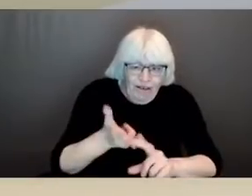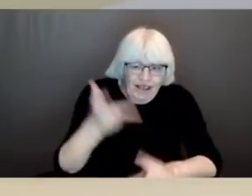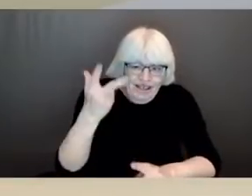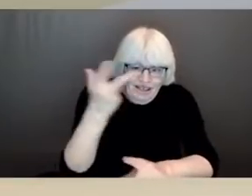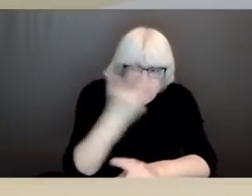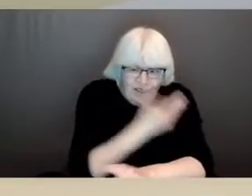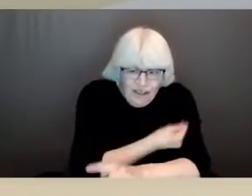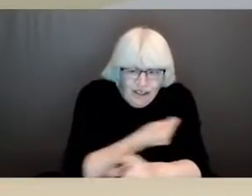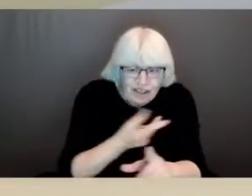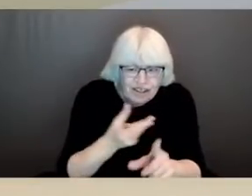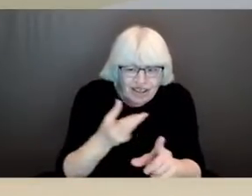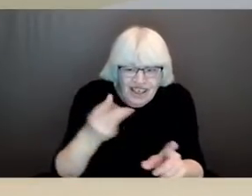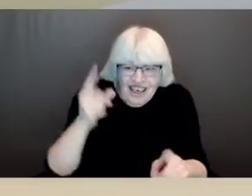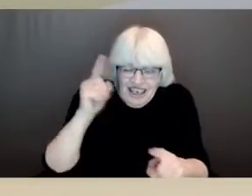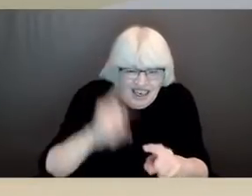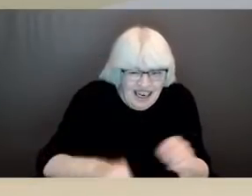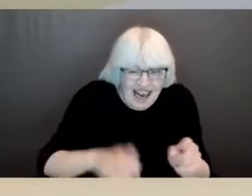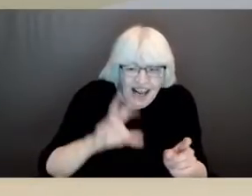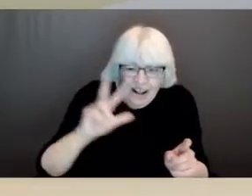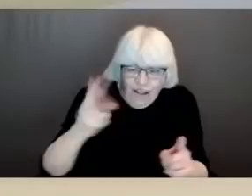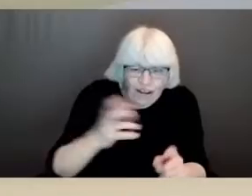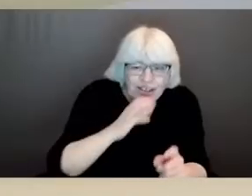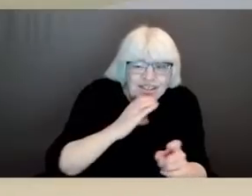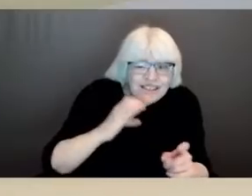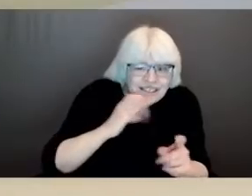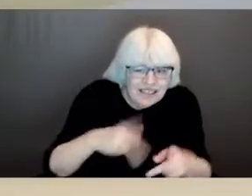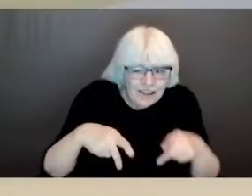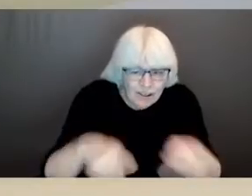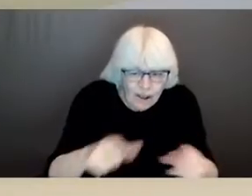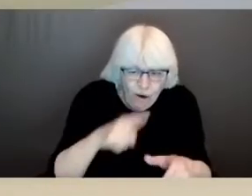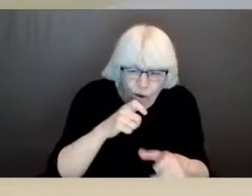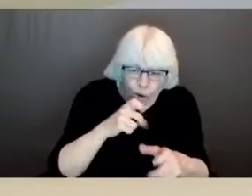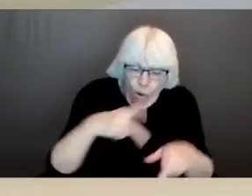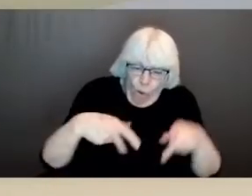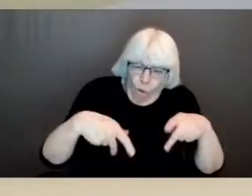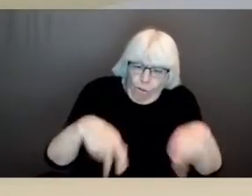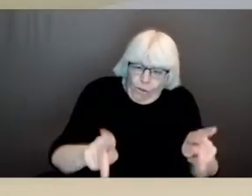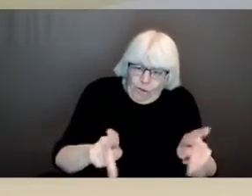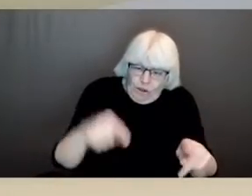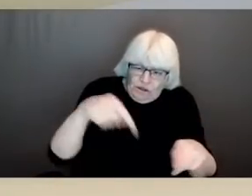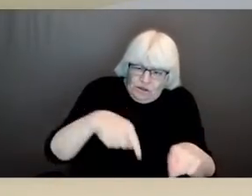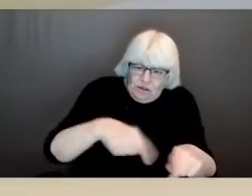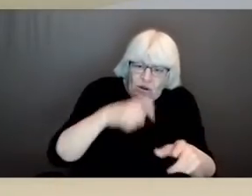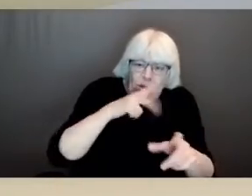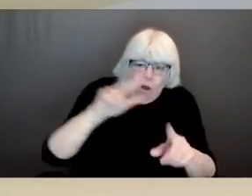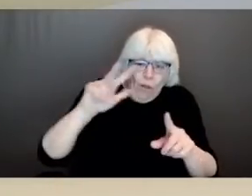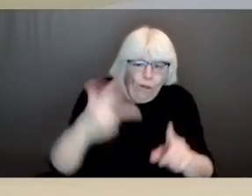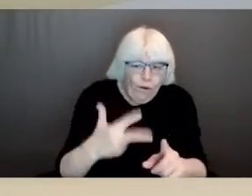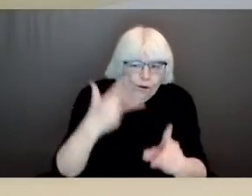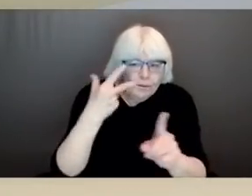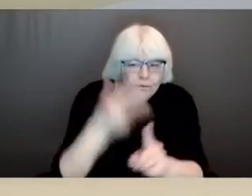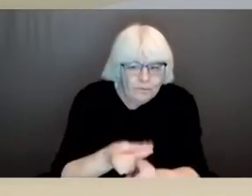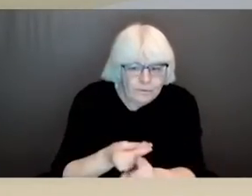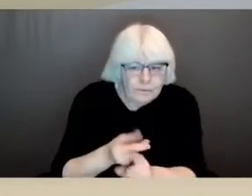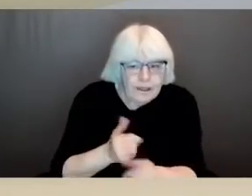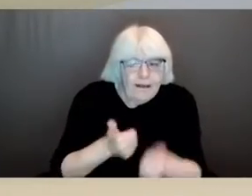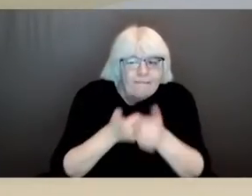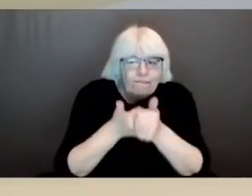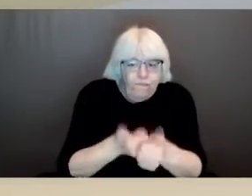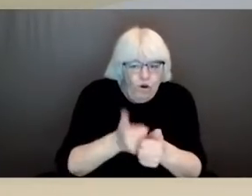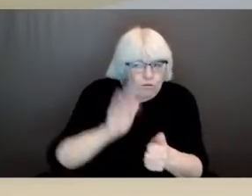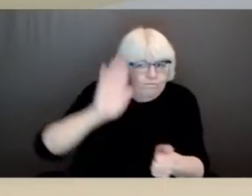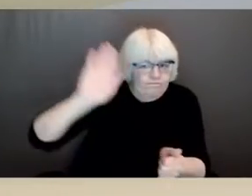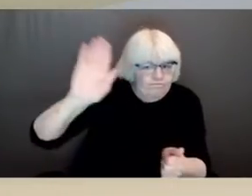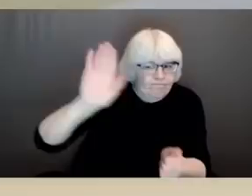can get a third dose? Who can't in this province right now? Right now, based on the recommendations of NACI, National Advisory Committee on